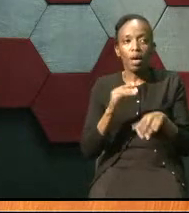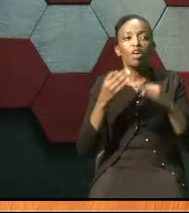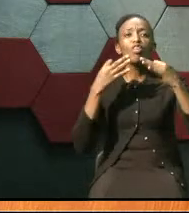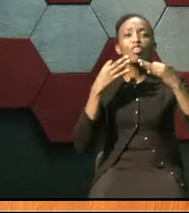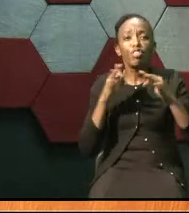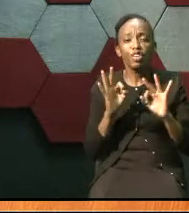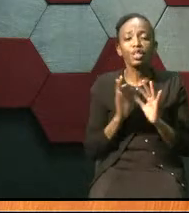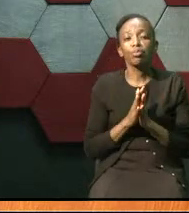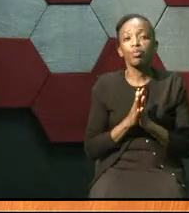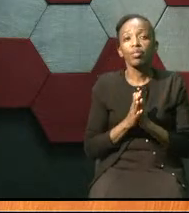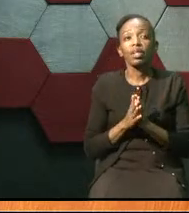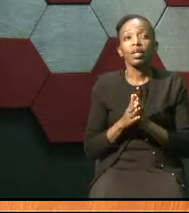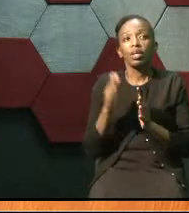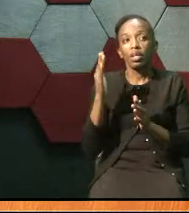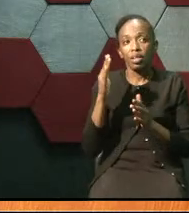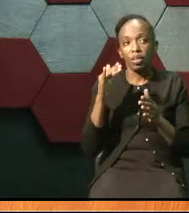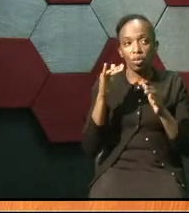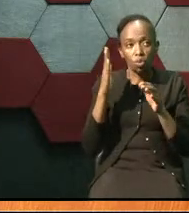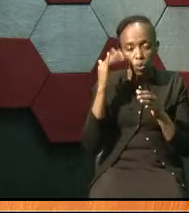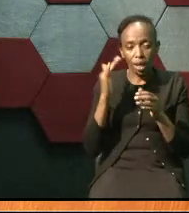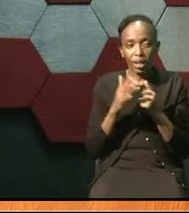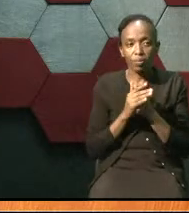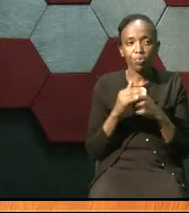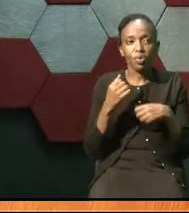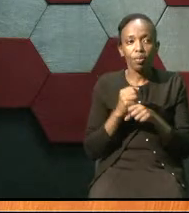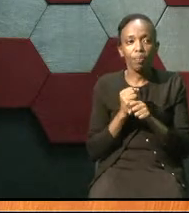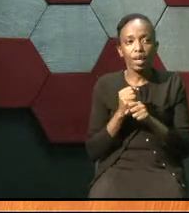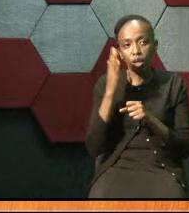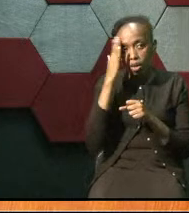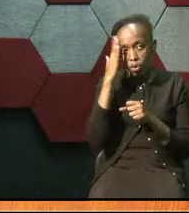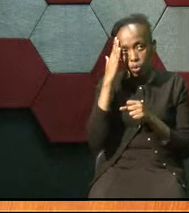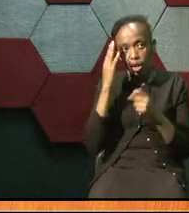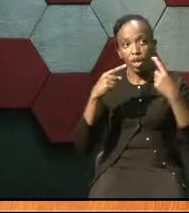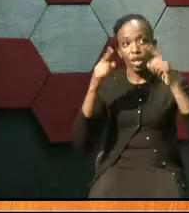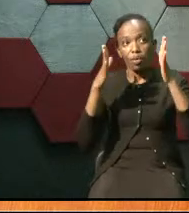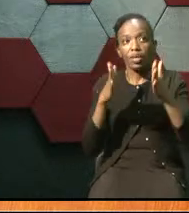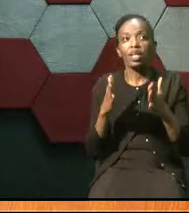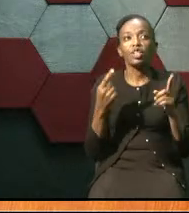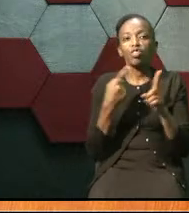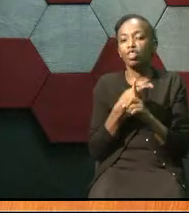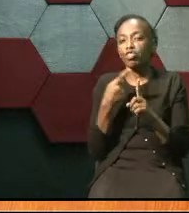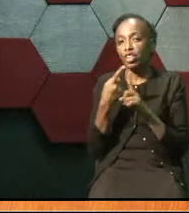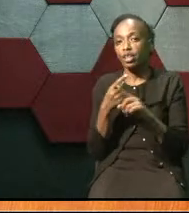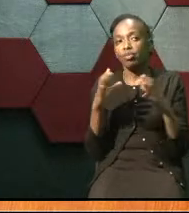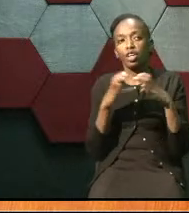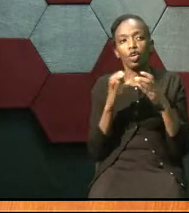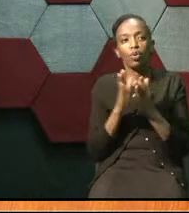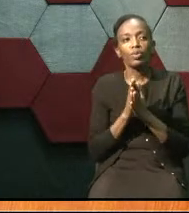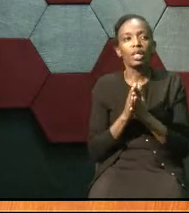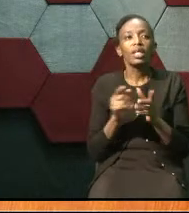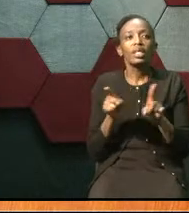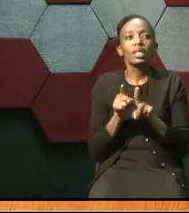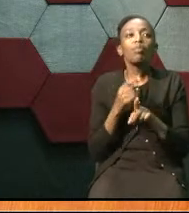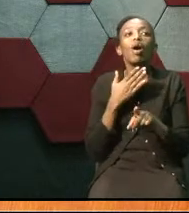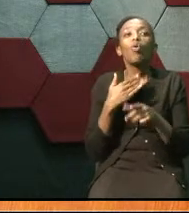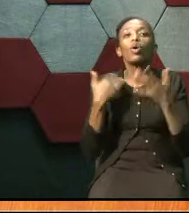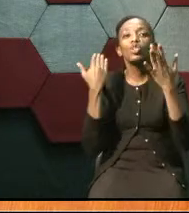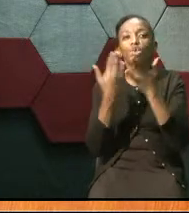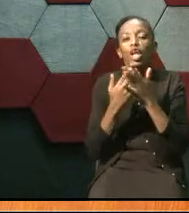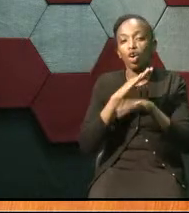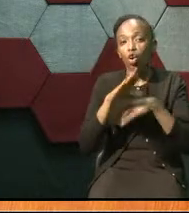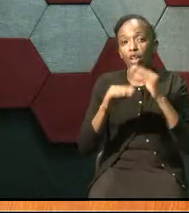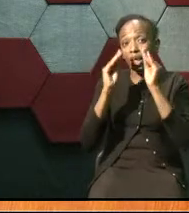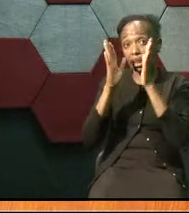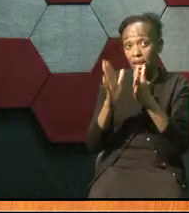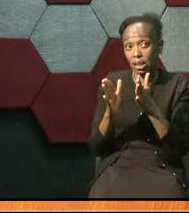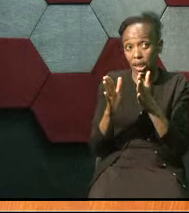charge in order to make known the winners of the various categories. I would also like to thank all the